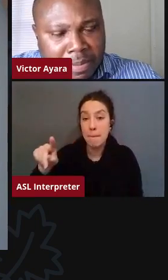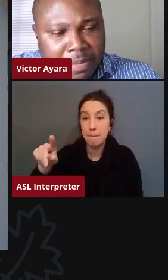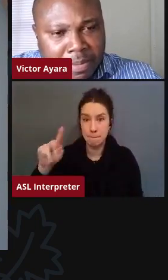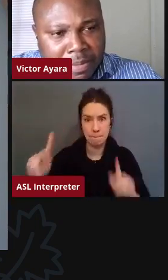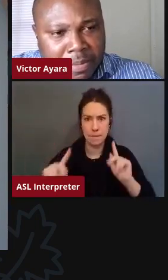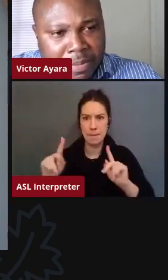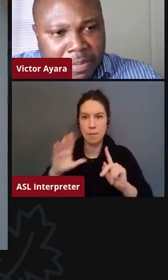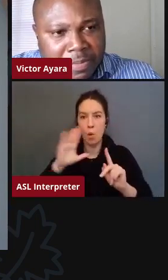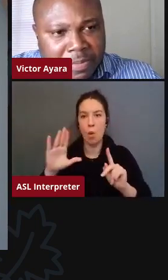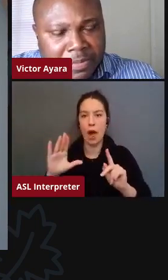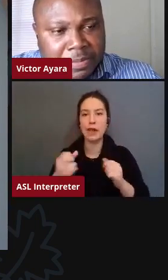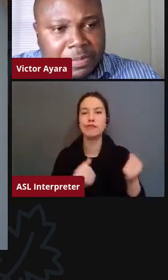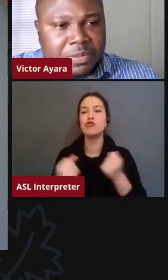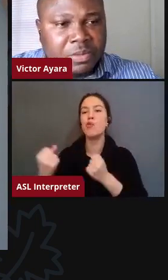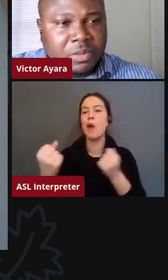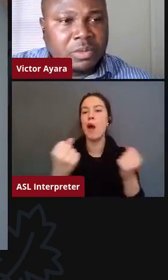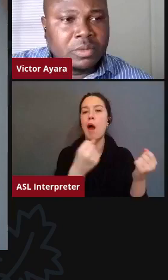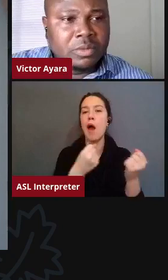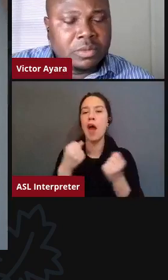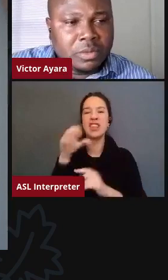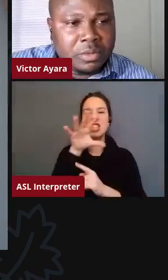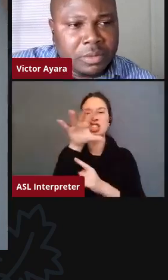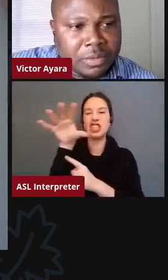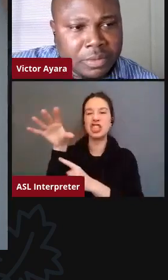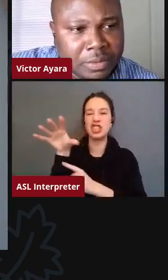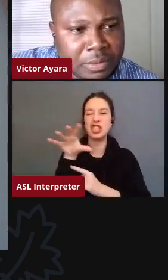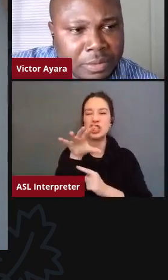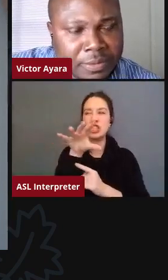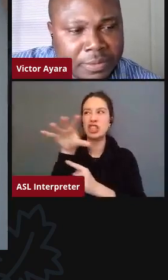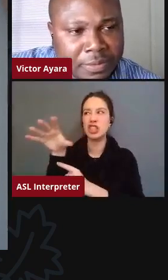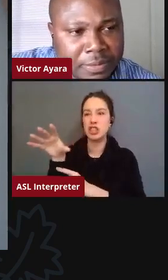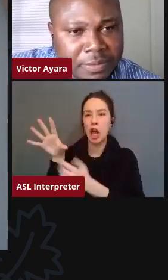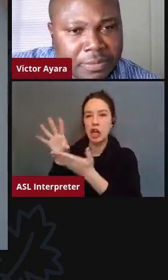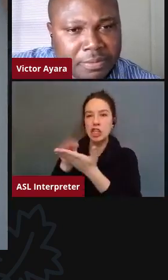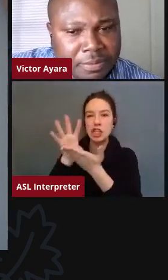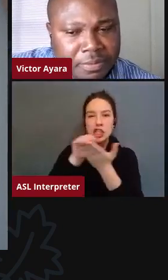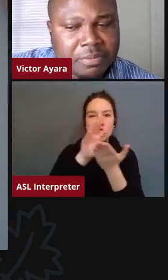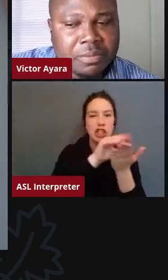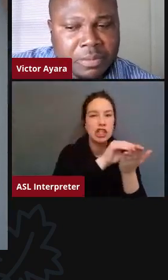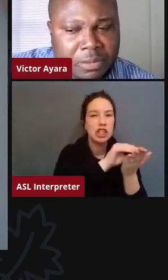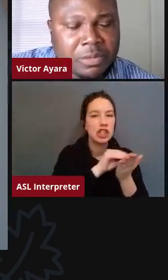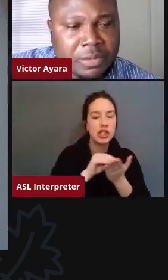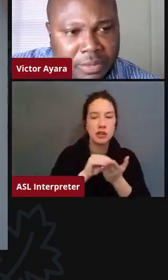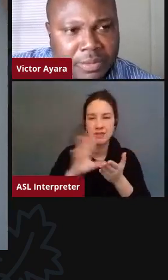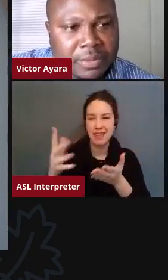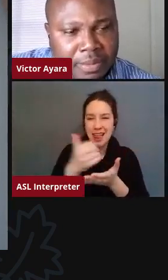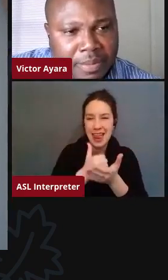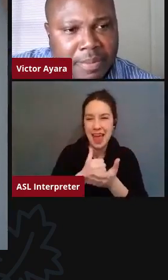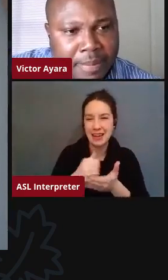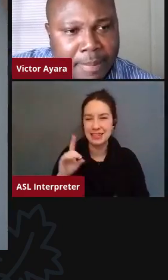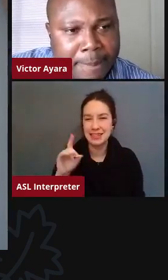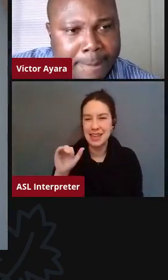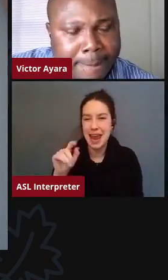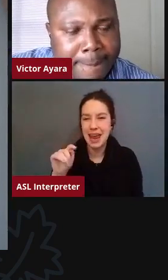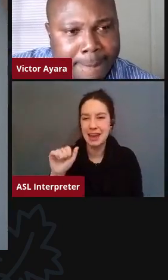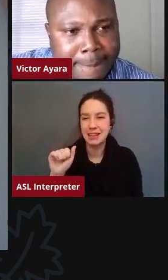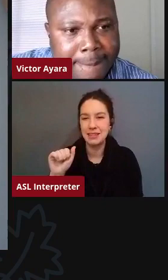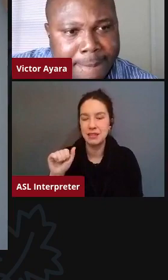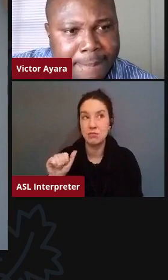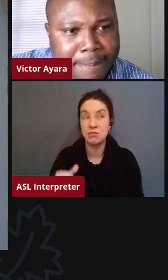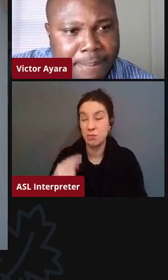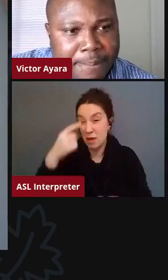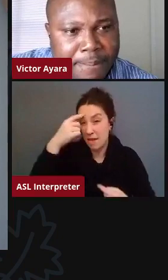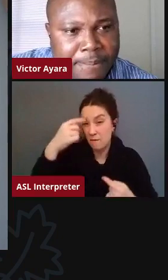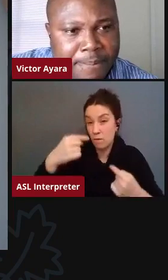data. But that doesn't exist for everything, and especially back in time. So what I'm really doing is I'm trying to think